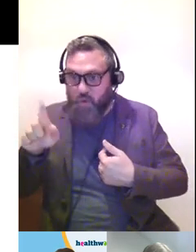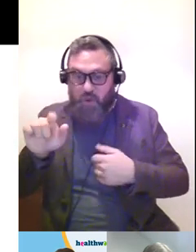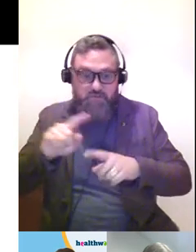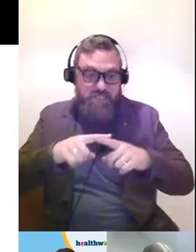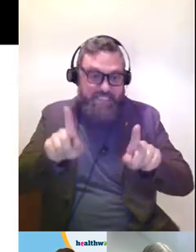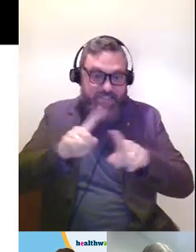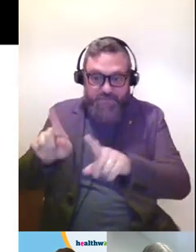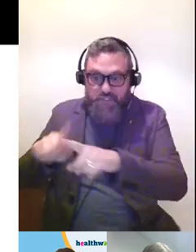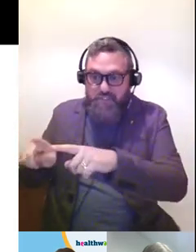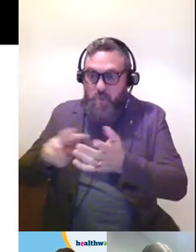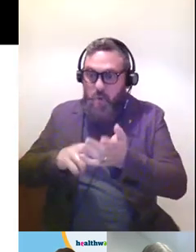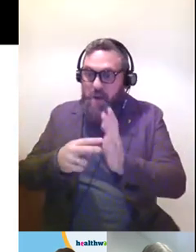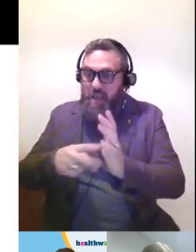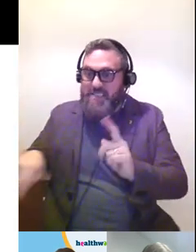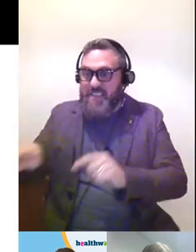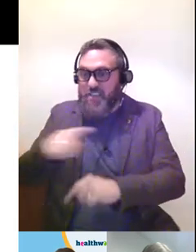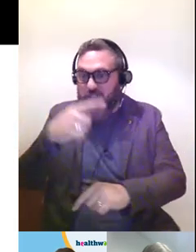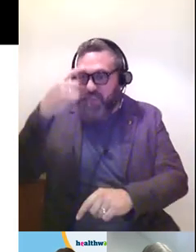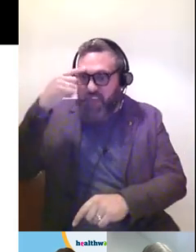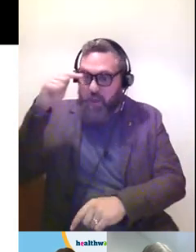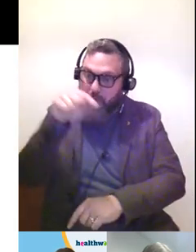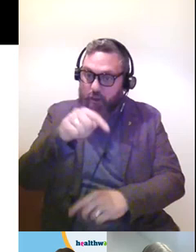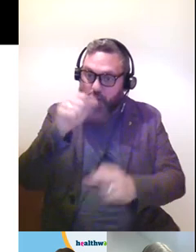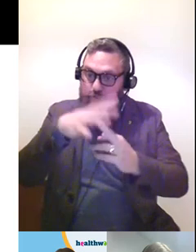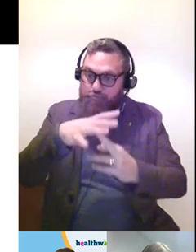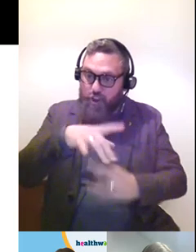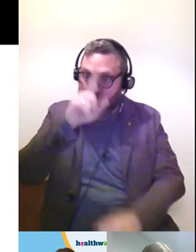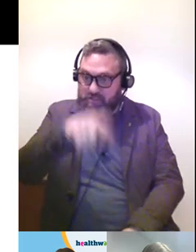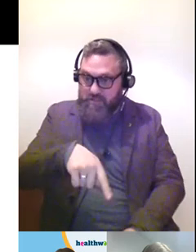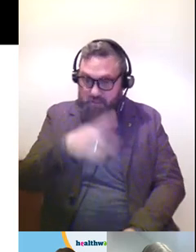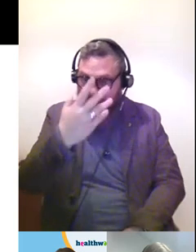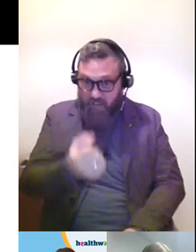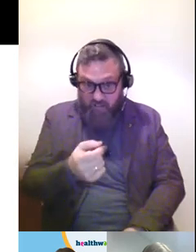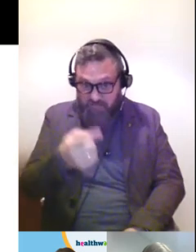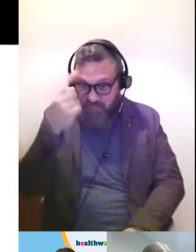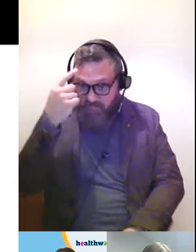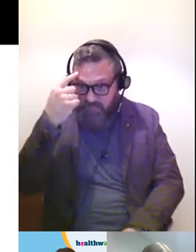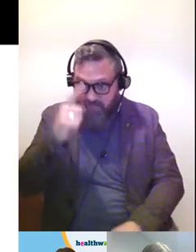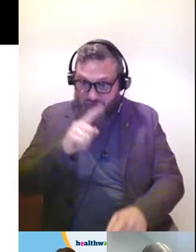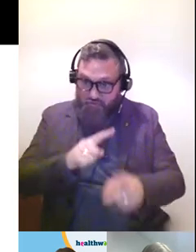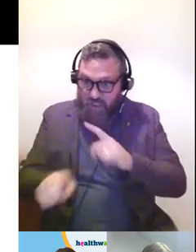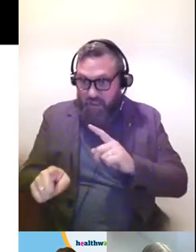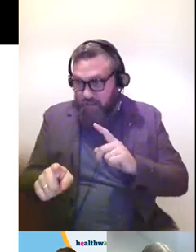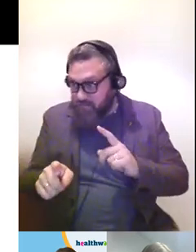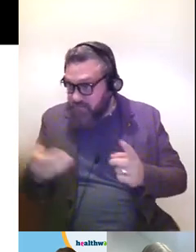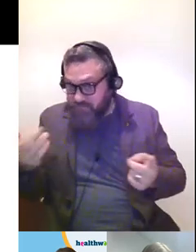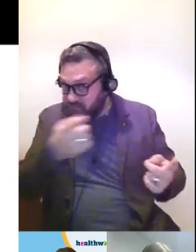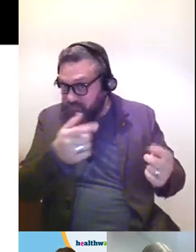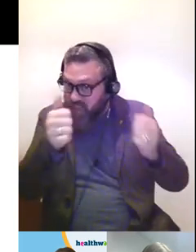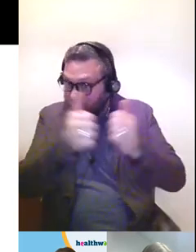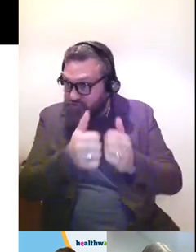organisations and people think about the priorities that we've got, so that we are being responsive to